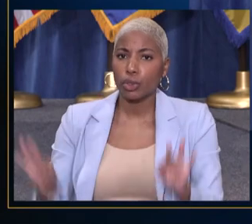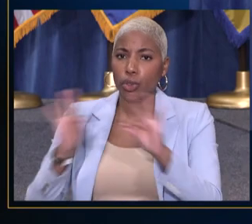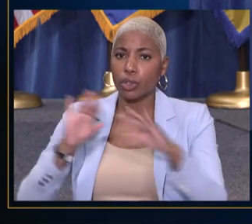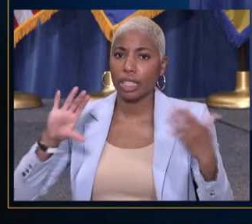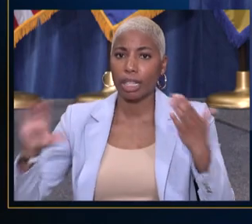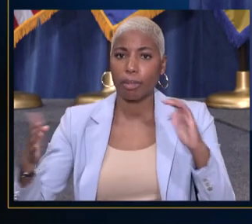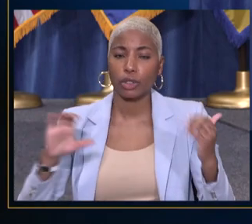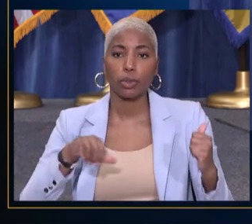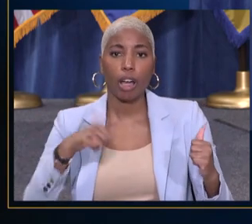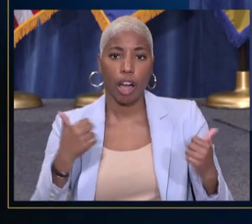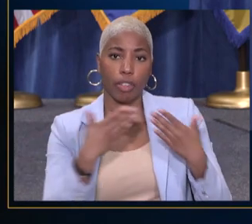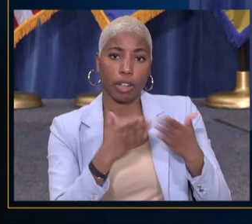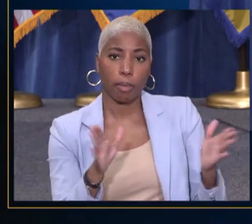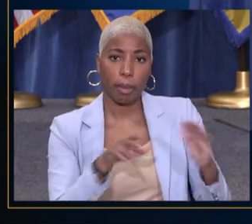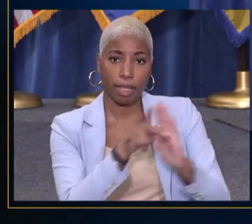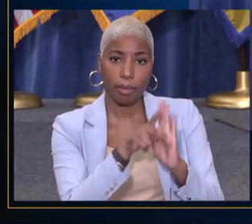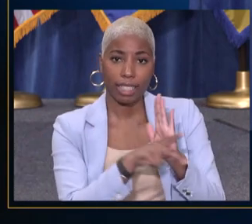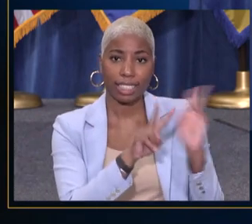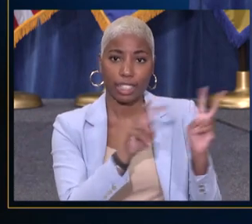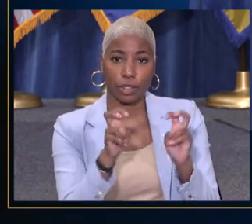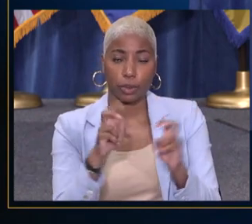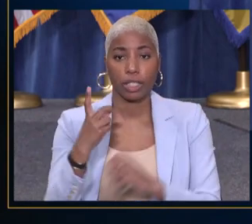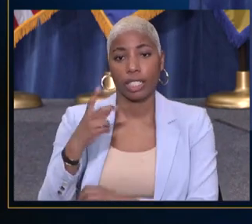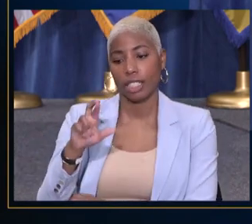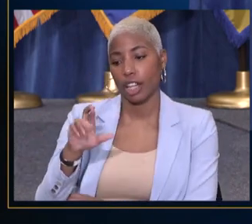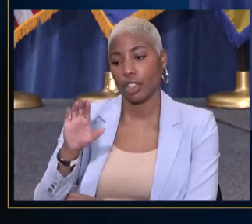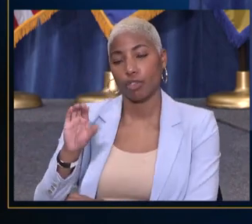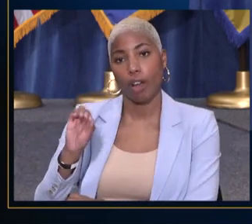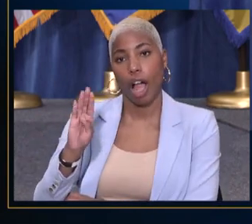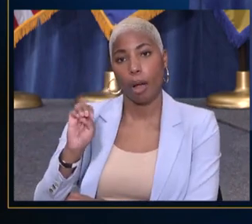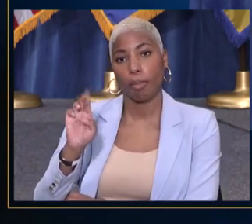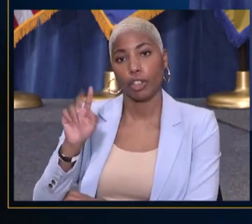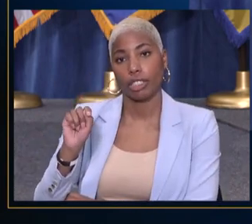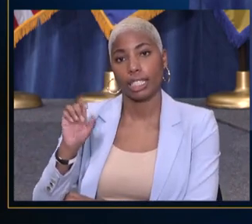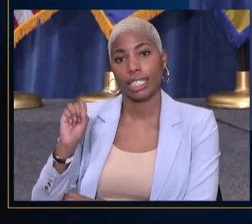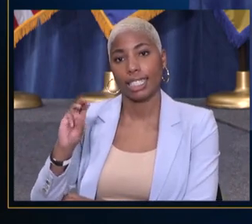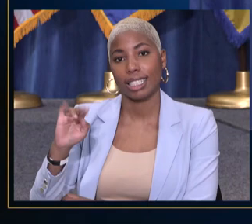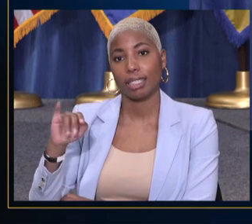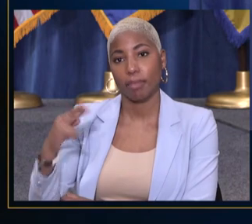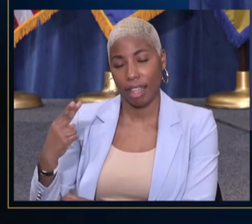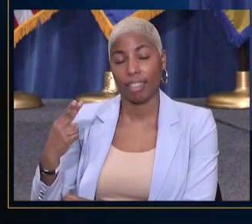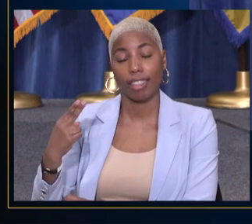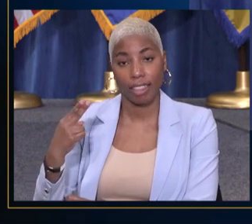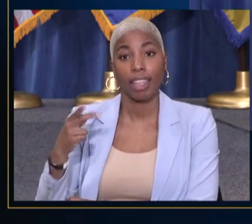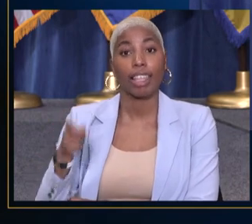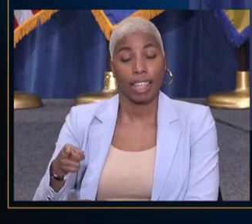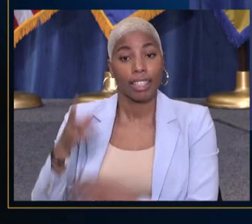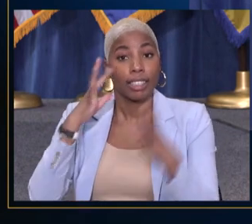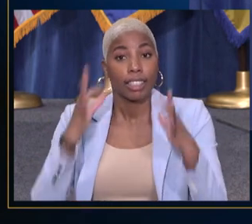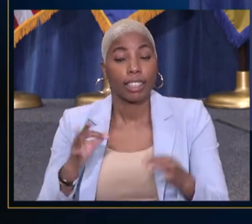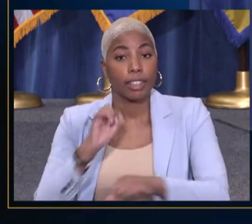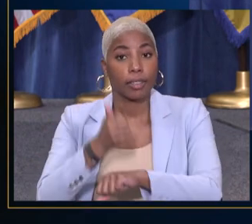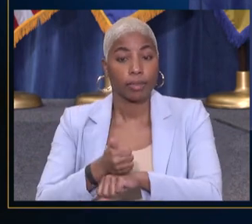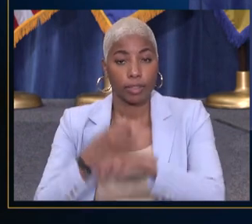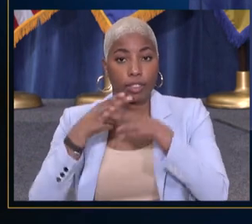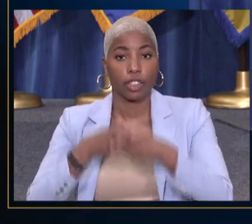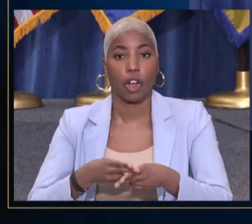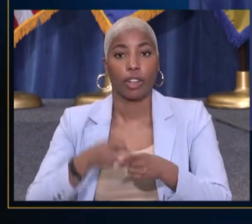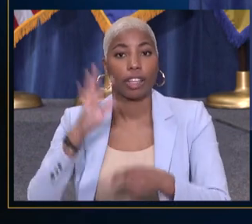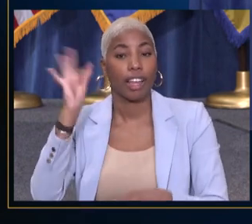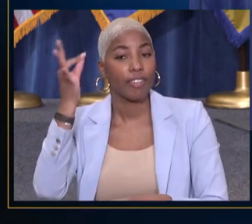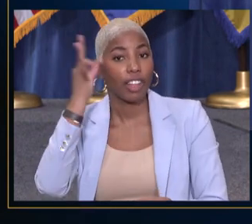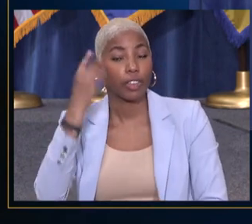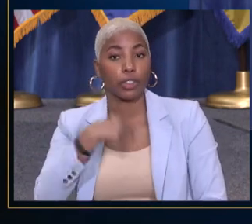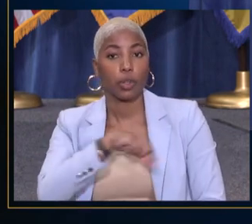policy issue. And Dr. Robert Smith, working with Jack Geidner at Tufts, they came up with what we now call federally